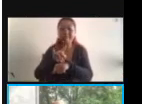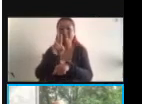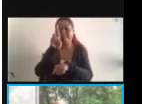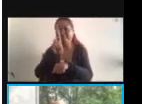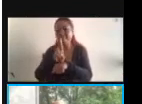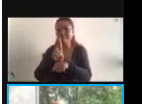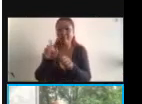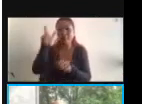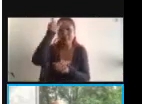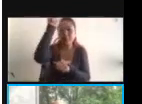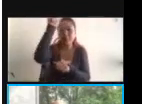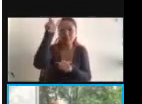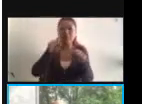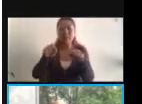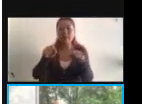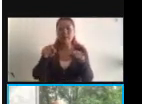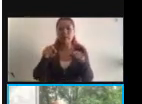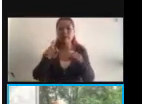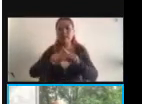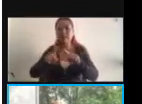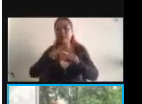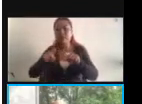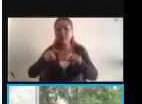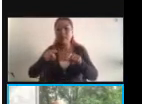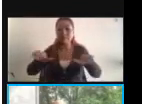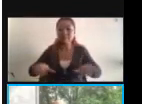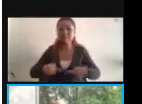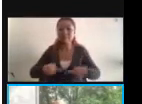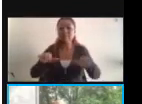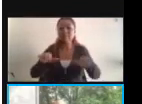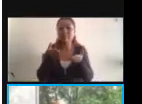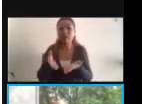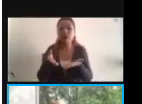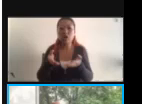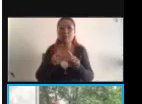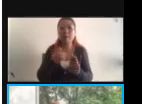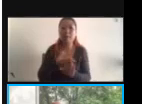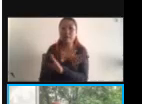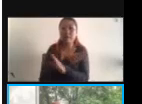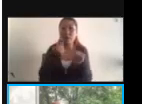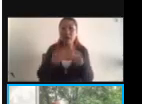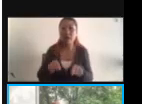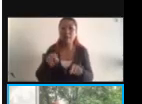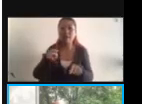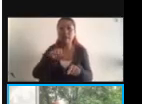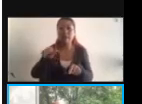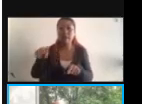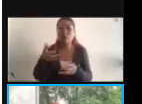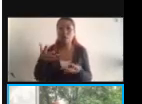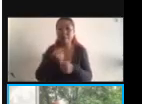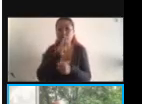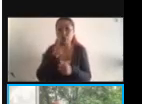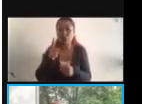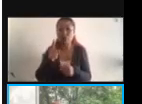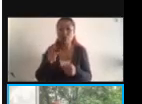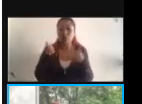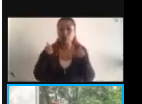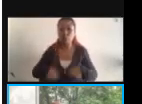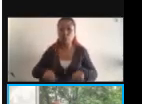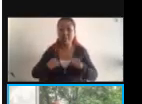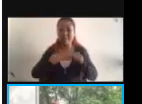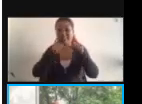explorations there. But for that, before that to happen, NASA wanted to make sure that the suit will survive the exposure to